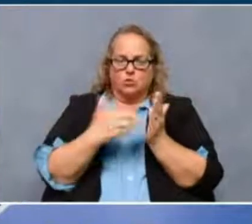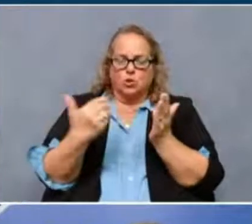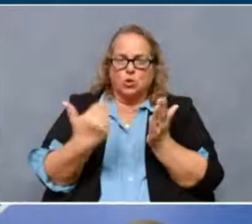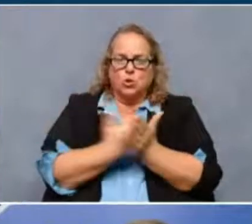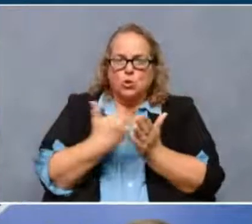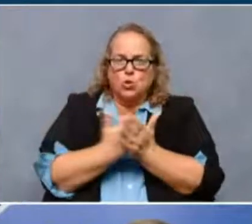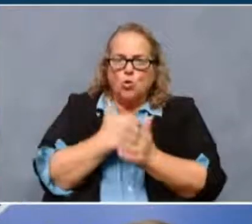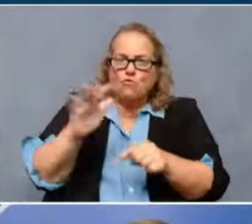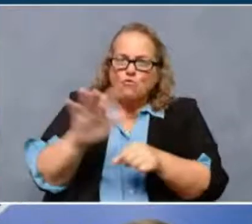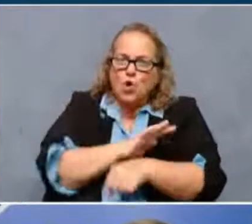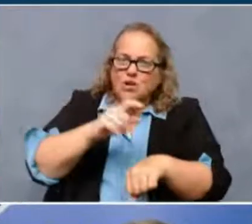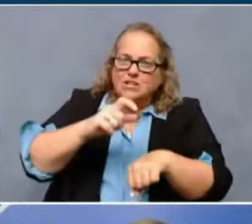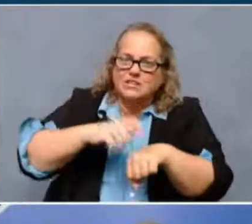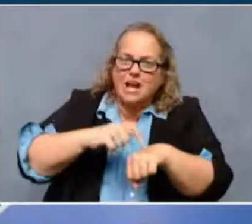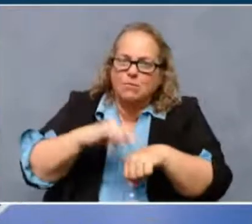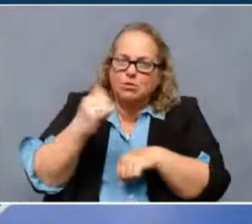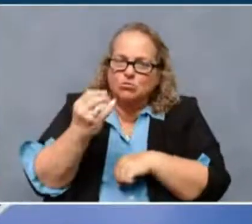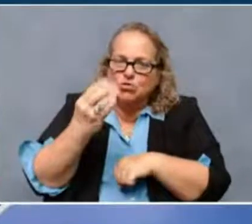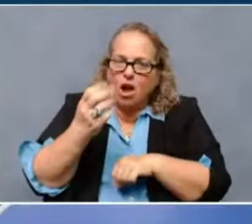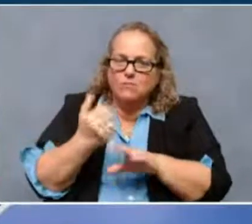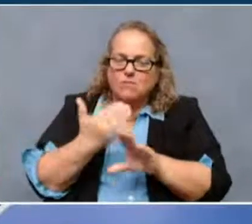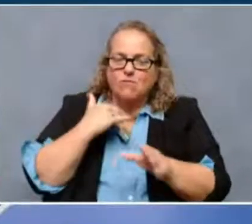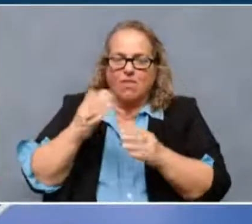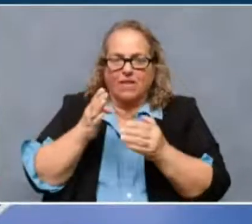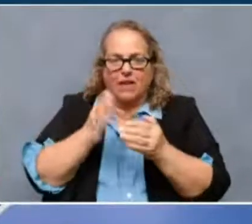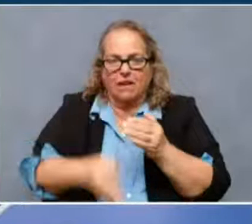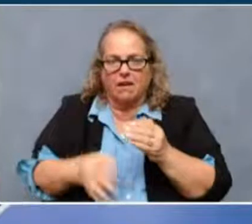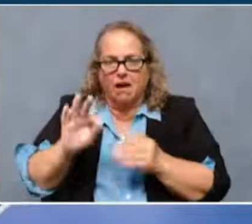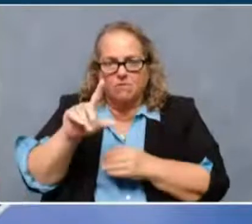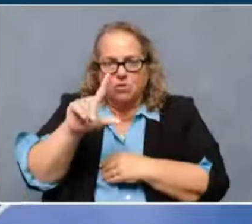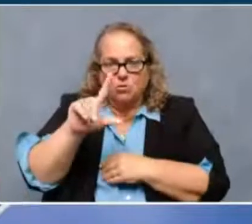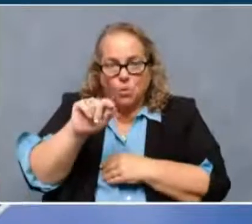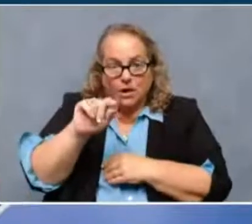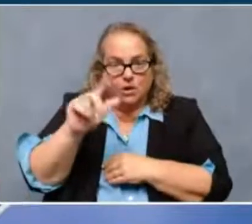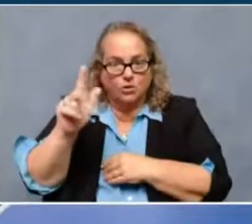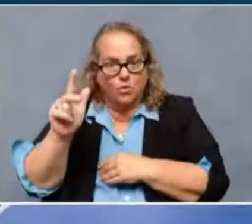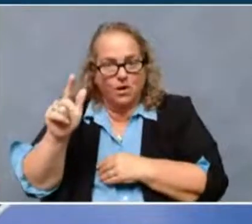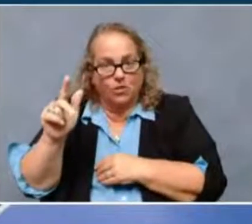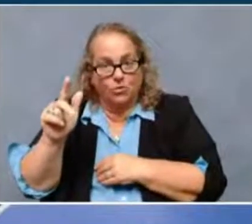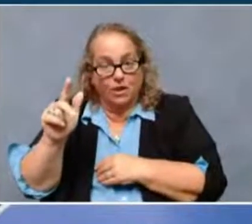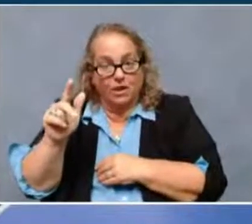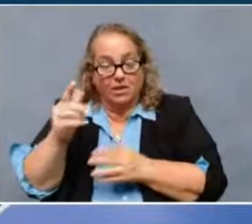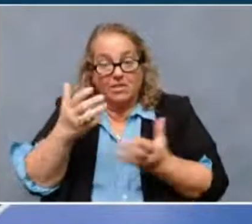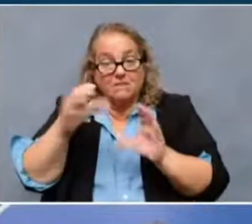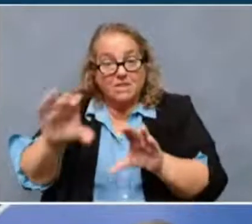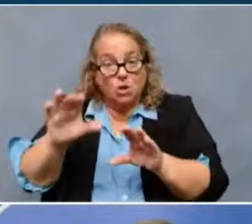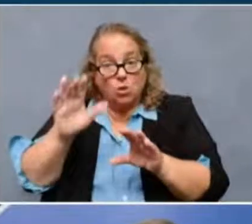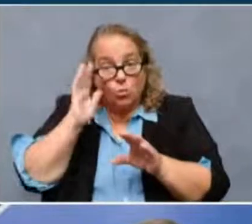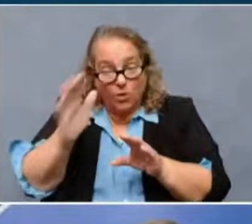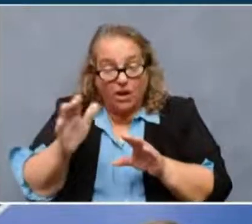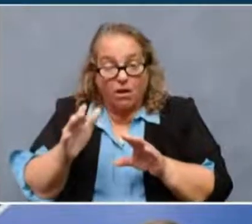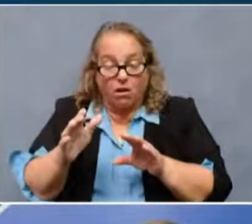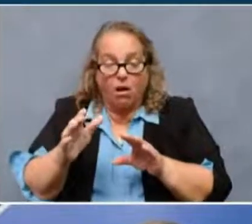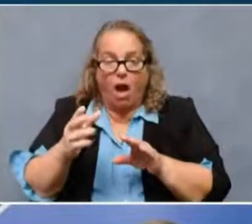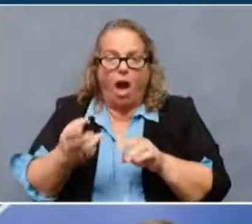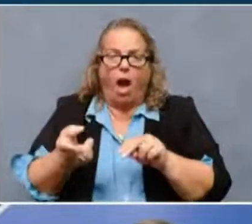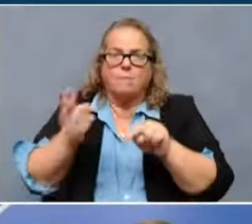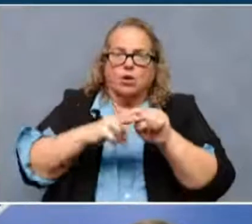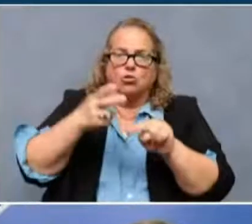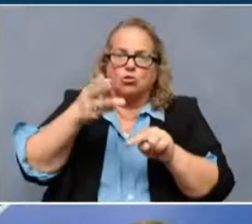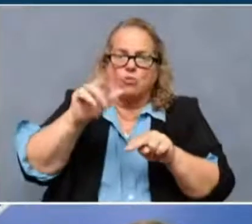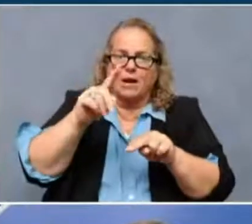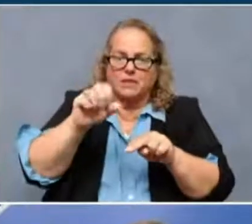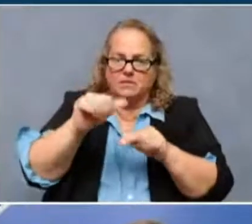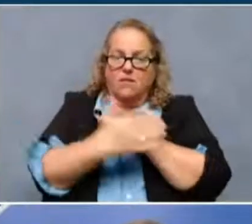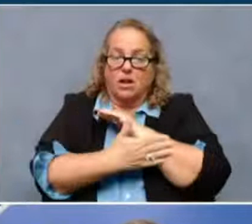jobs before the end of 2023. The investment will contribute to upgrades across the company's operations at Appliance